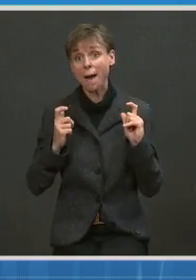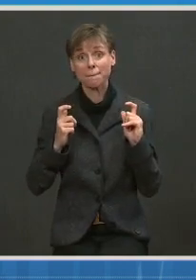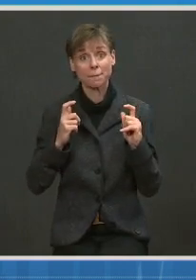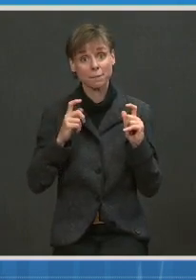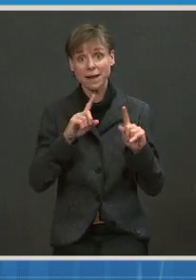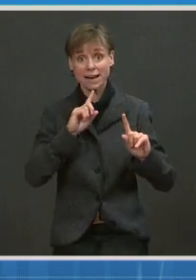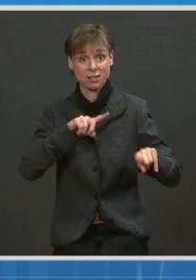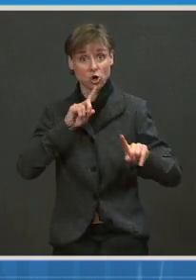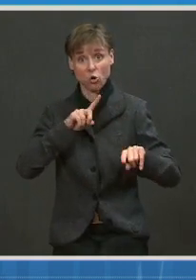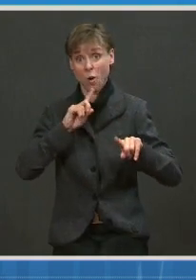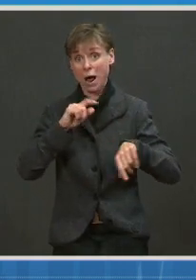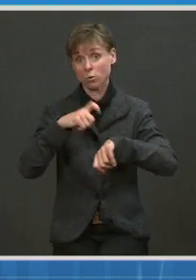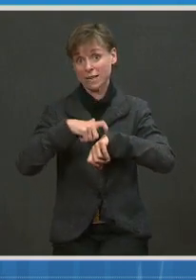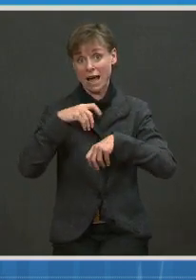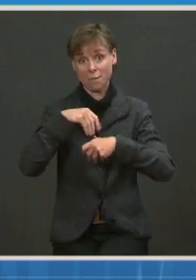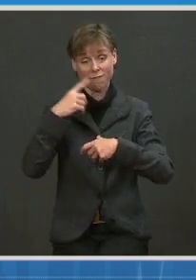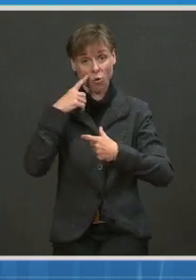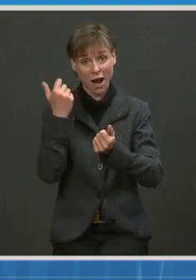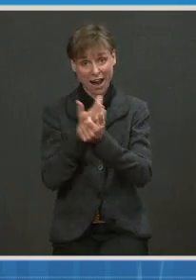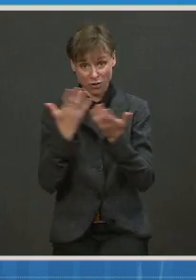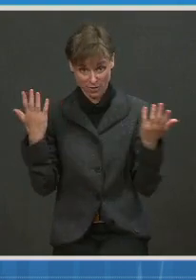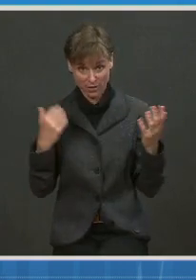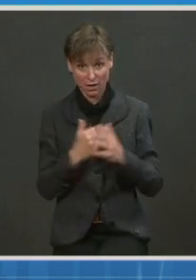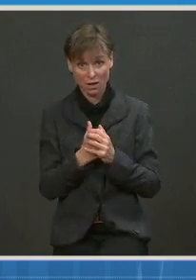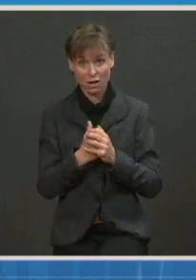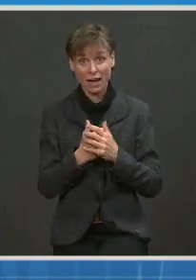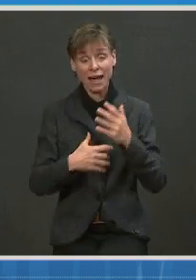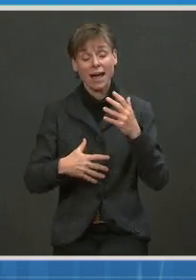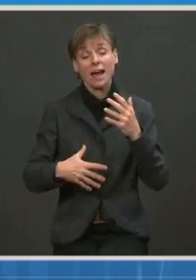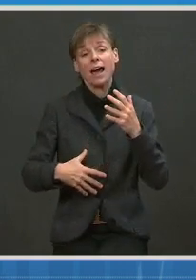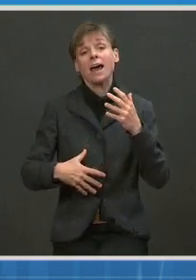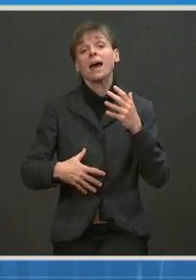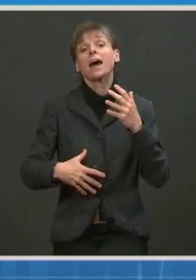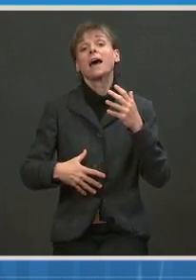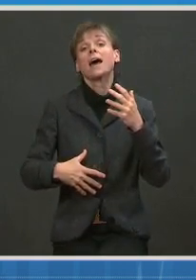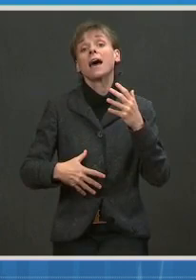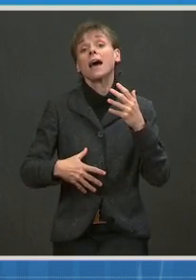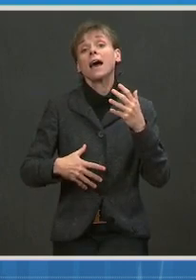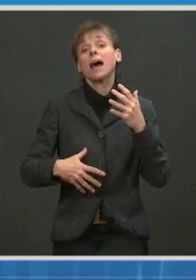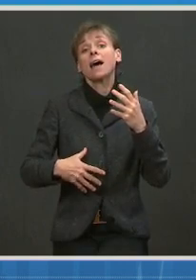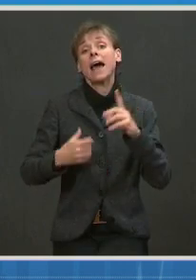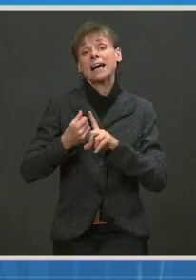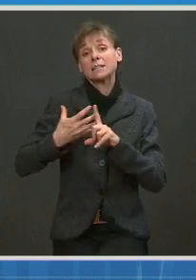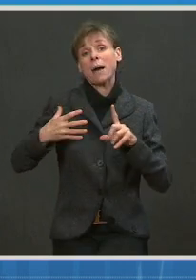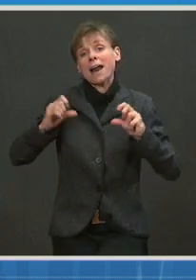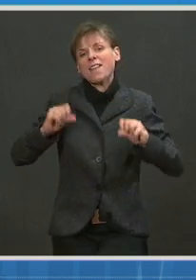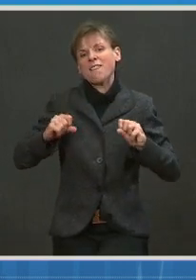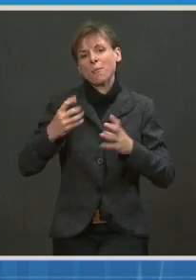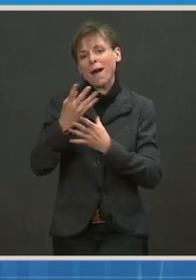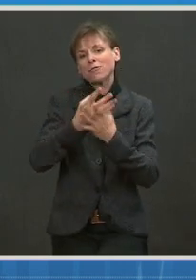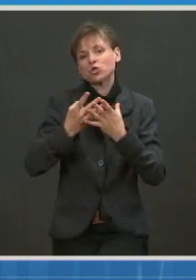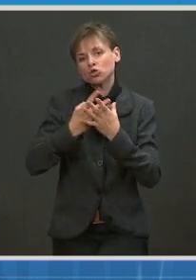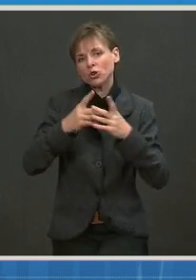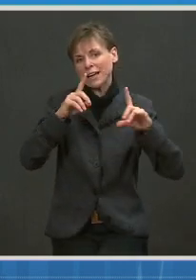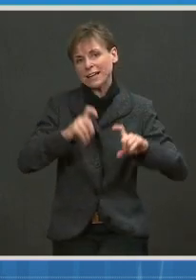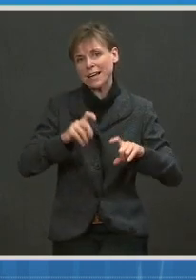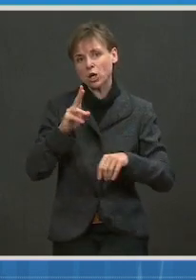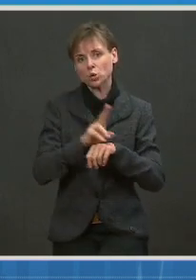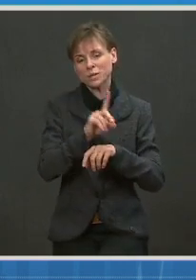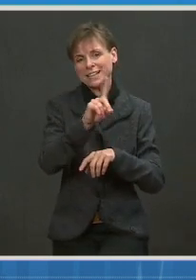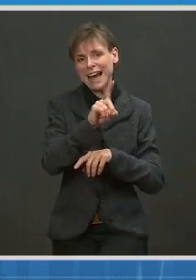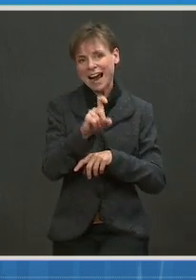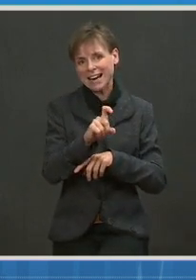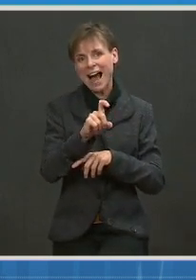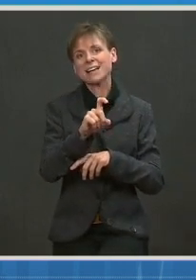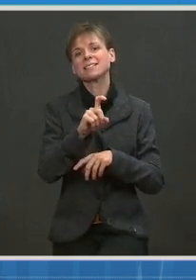the expanded availability of screening tests and how one might consider using diagnostic tests as well as screening